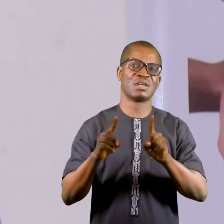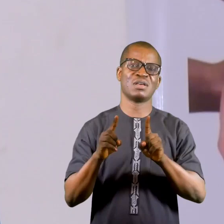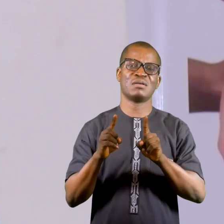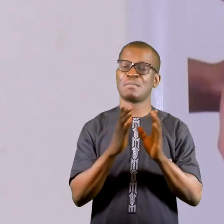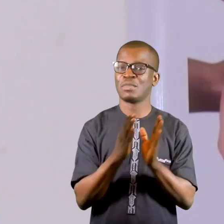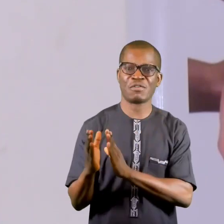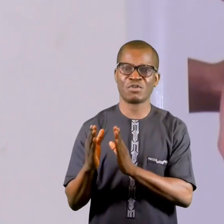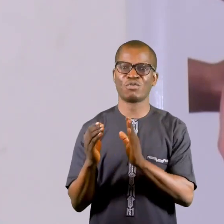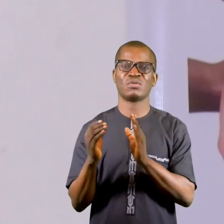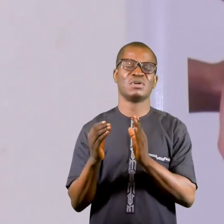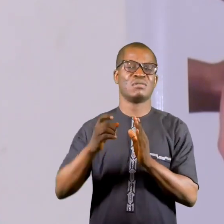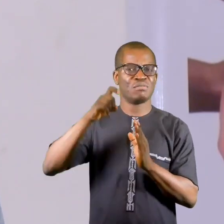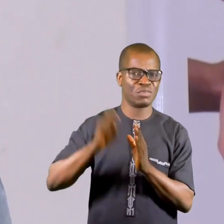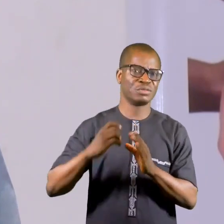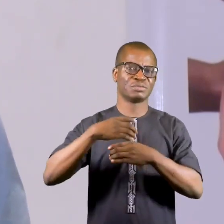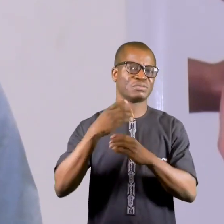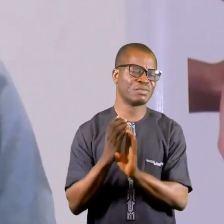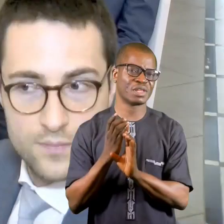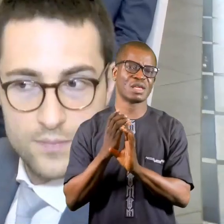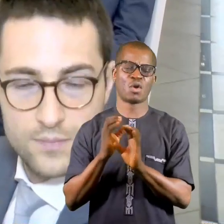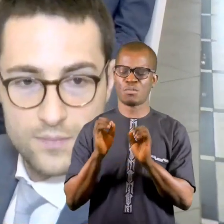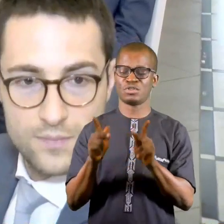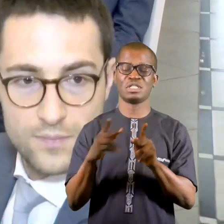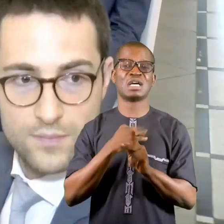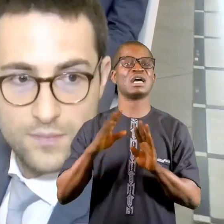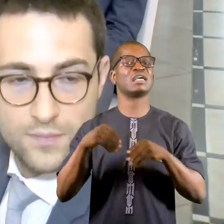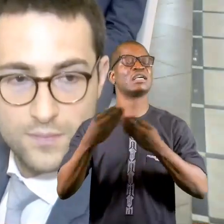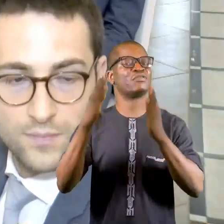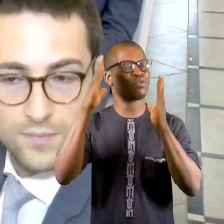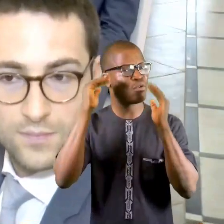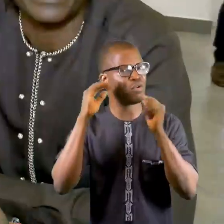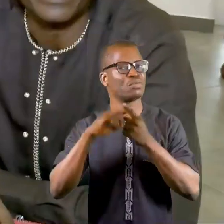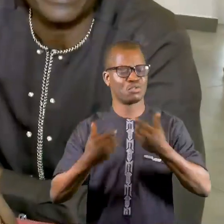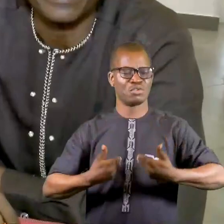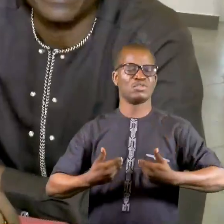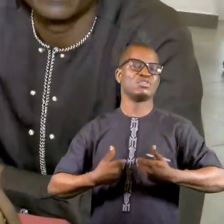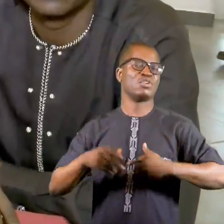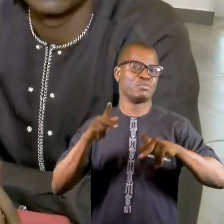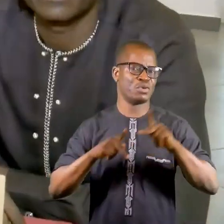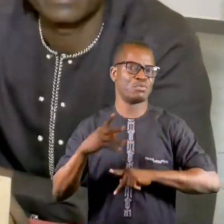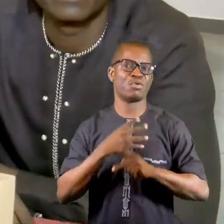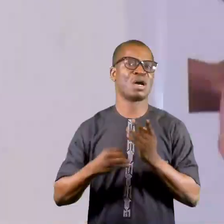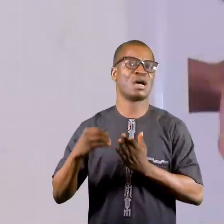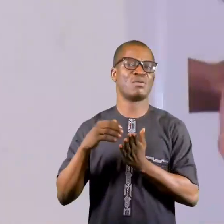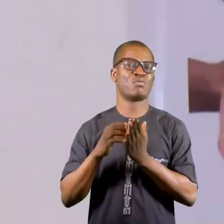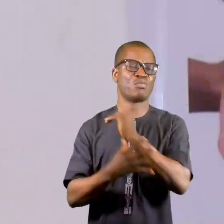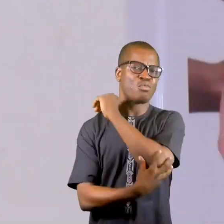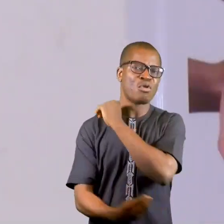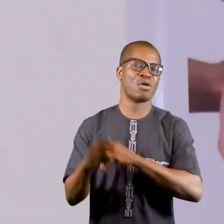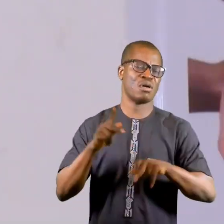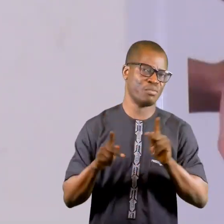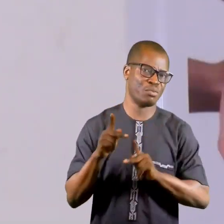and inclusive recovery must create opportunities and give hope to young people and the